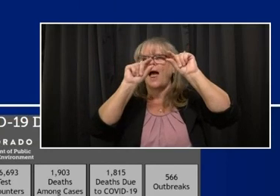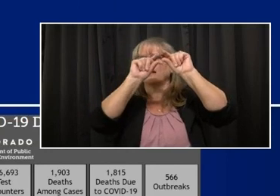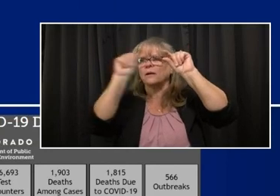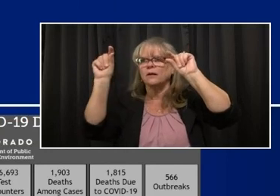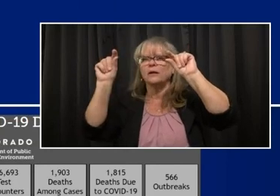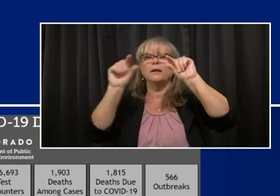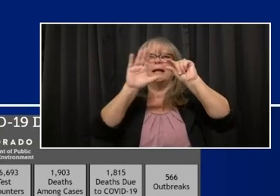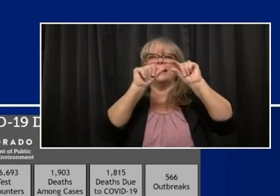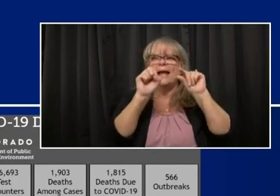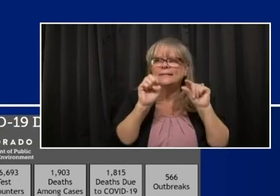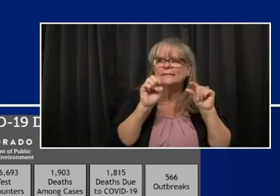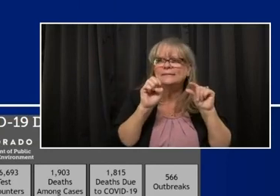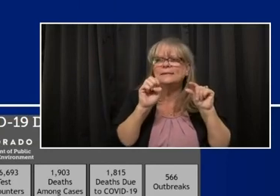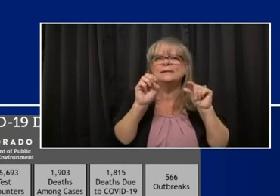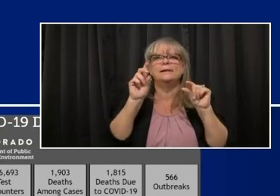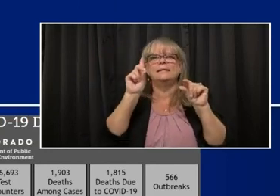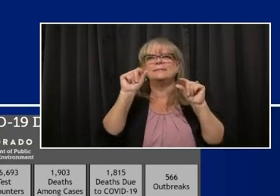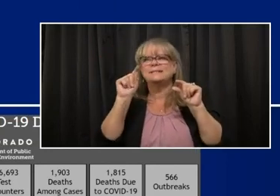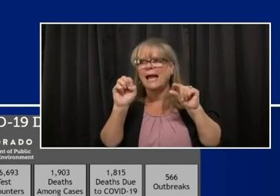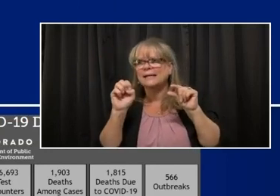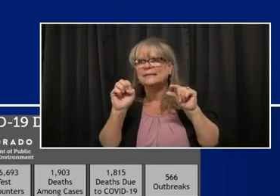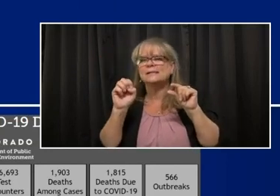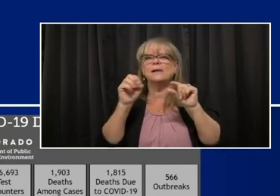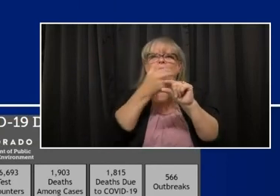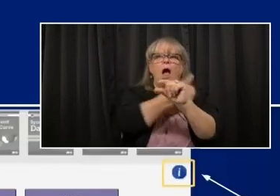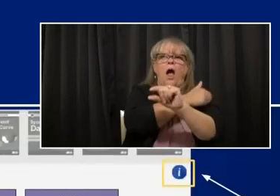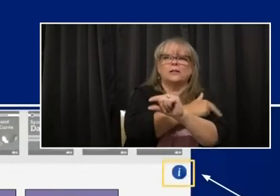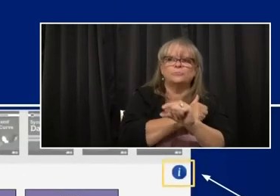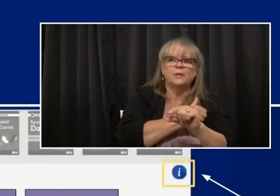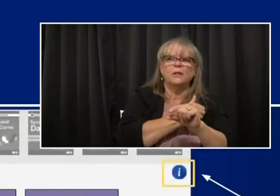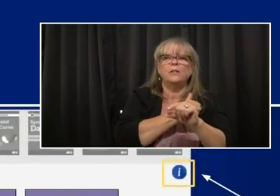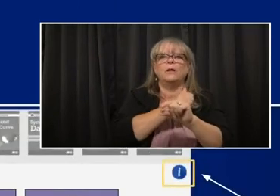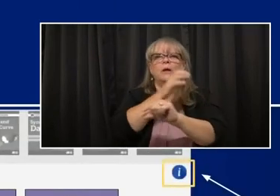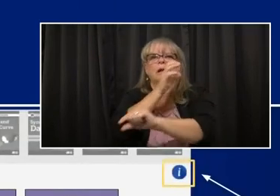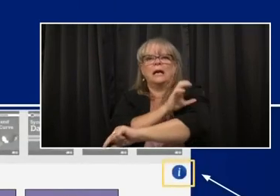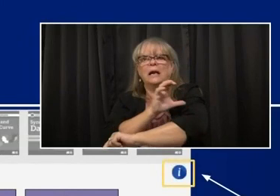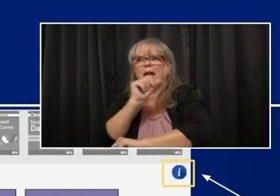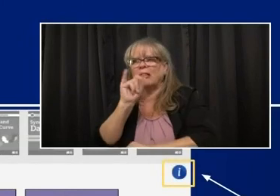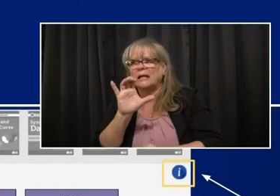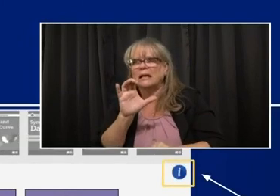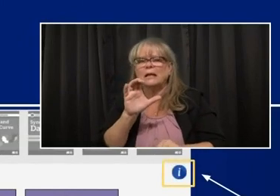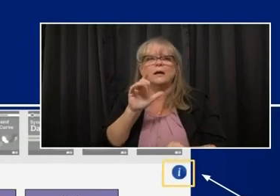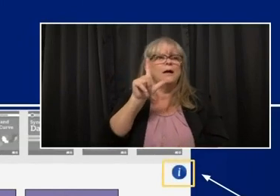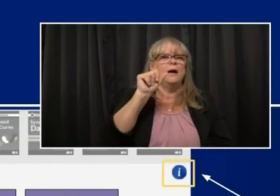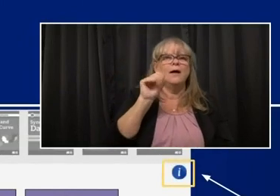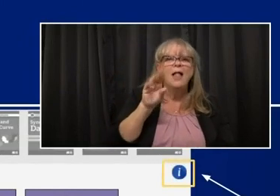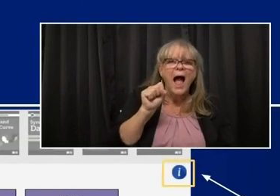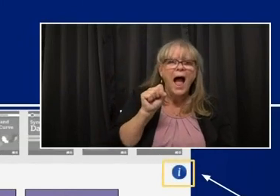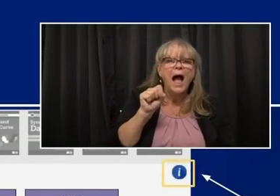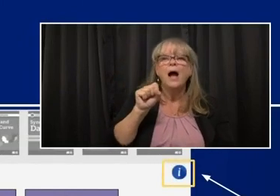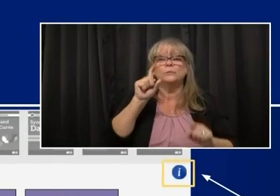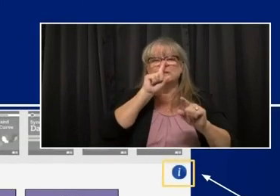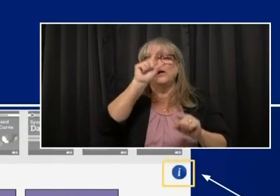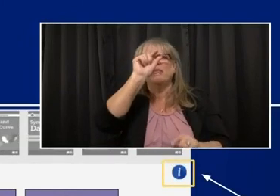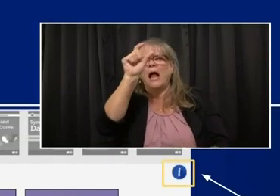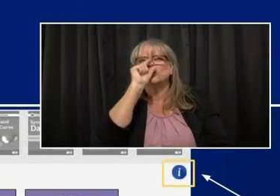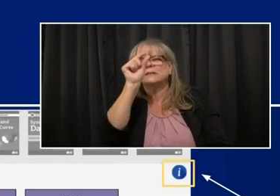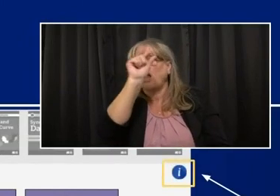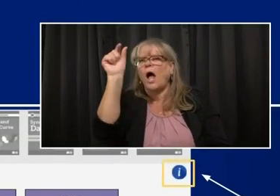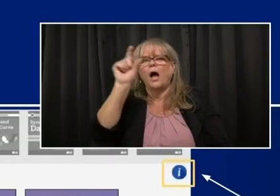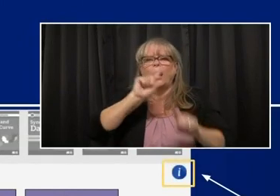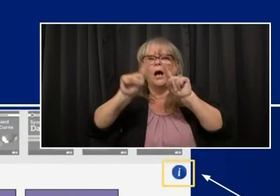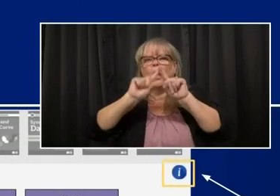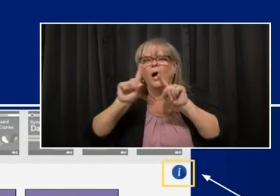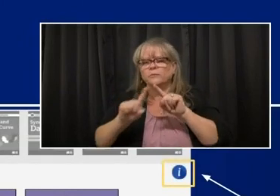data, clinical data, and laboratory data. Next slide. And so the first tab that you come to is our